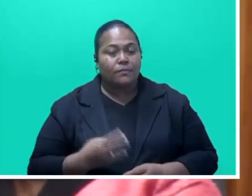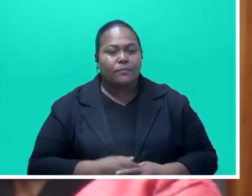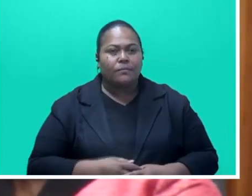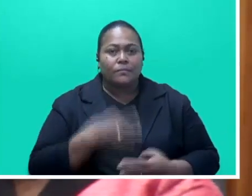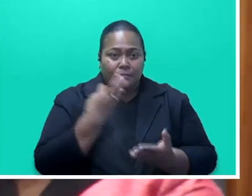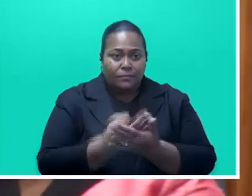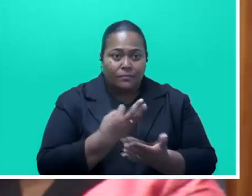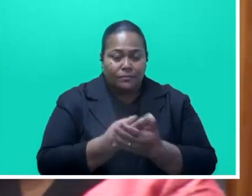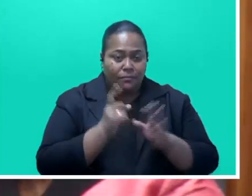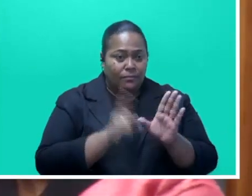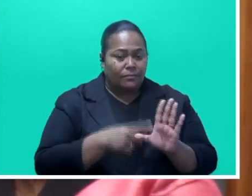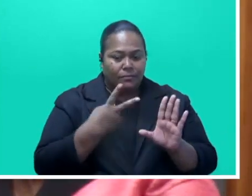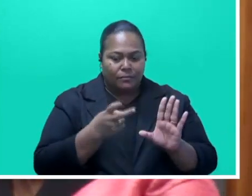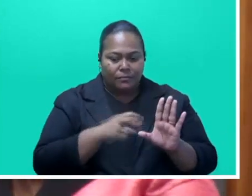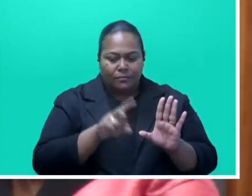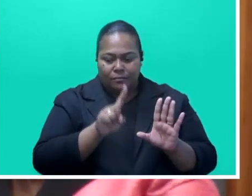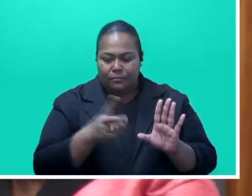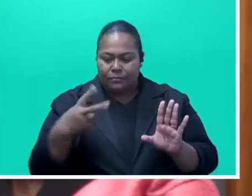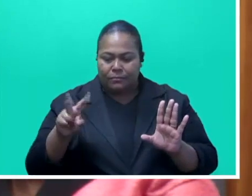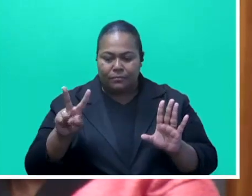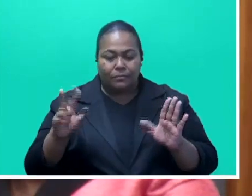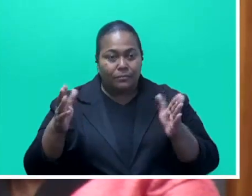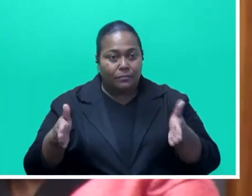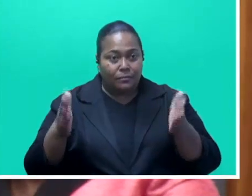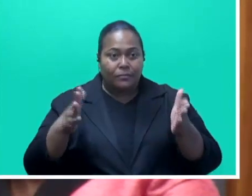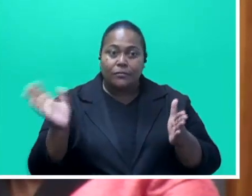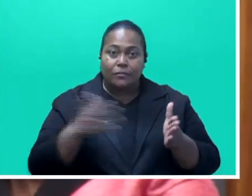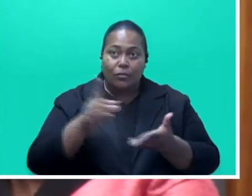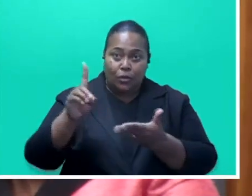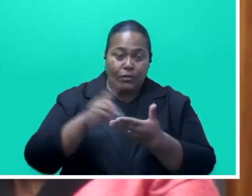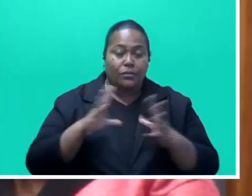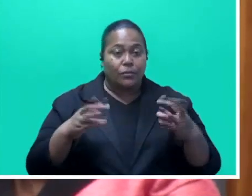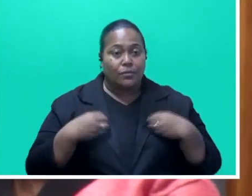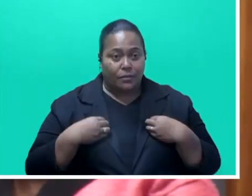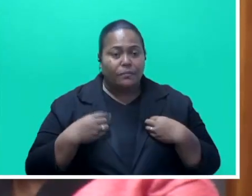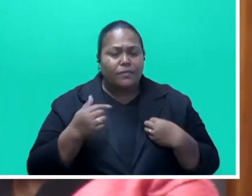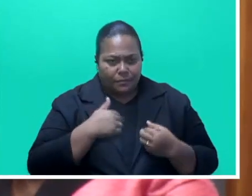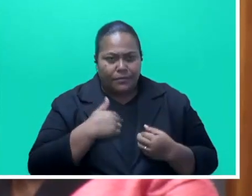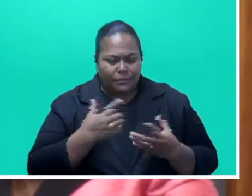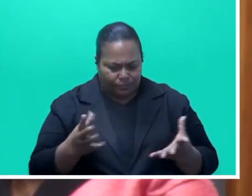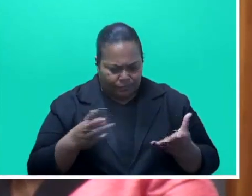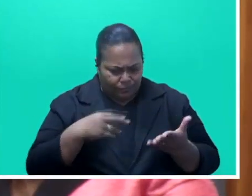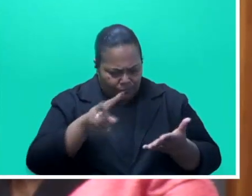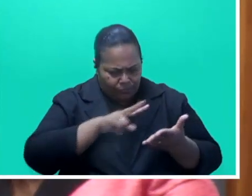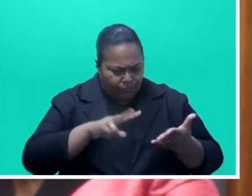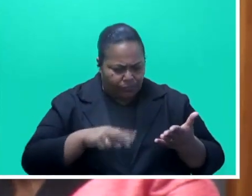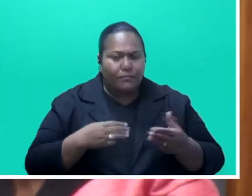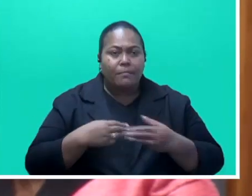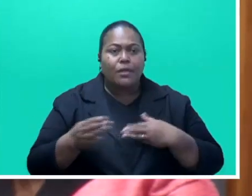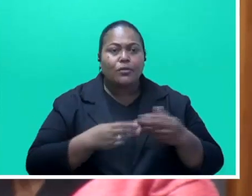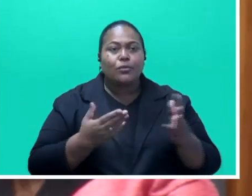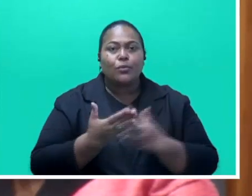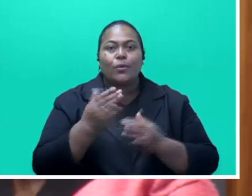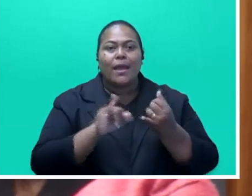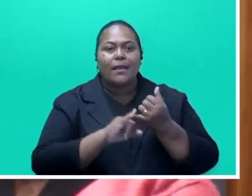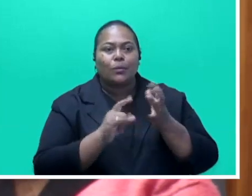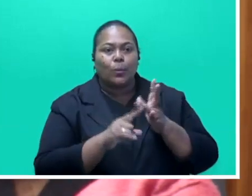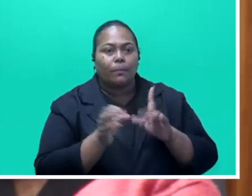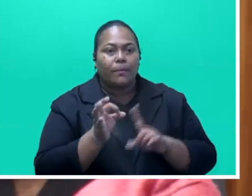financial year of 2021-2022. All donations received and dispatched are managed through the standard operating procedure,